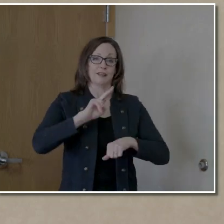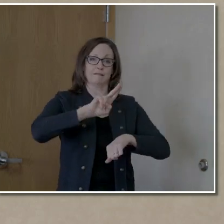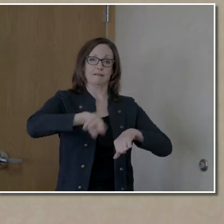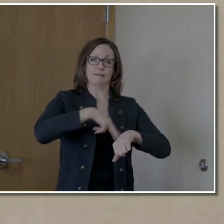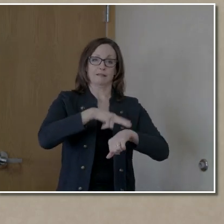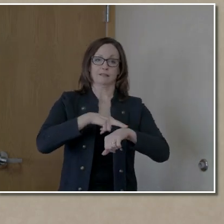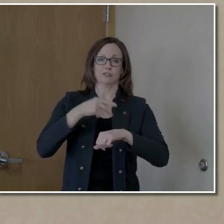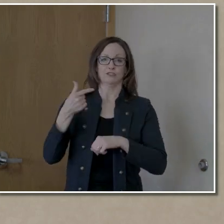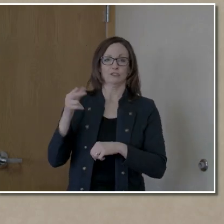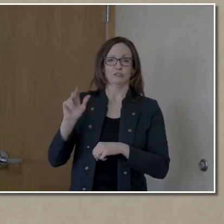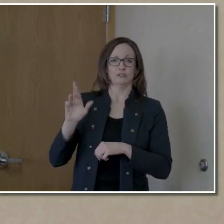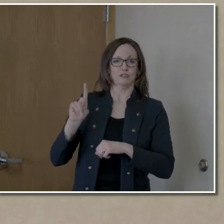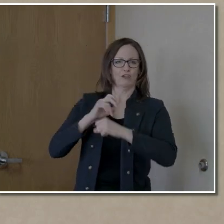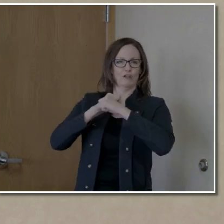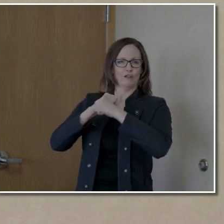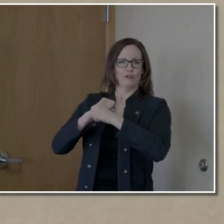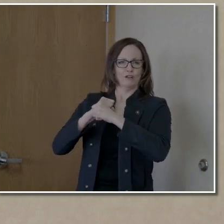the